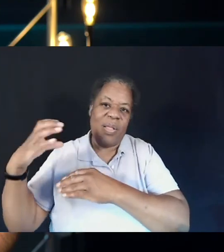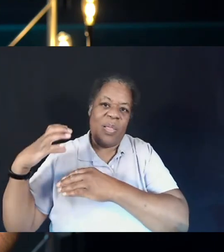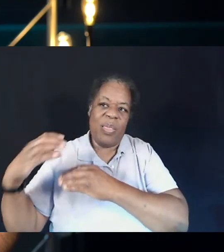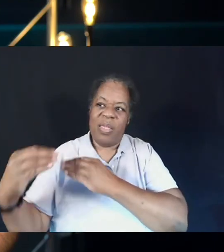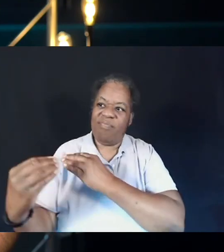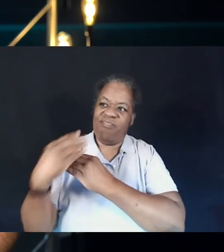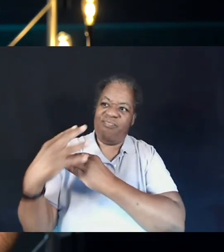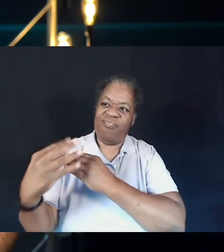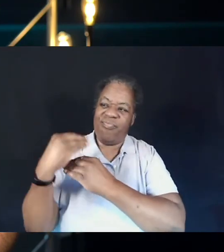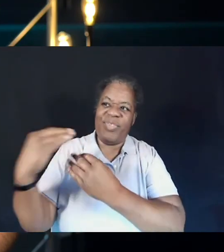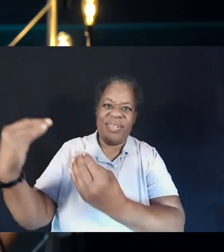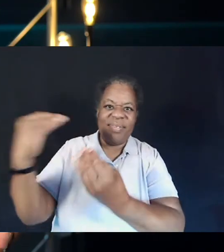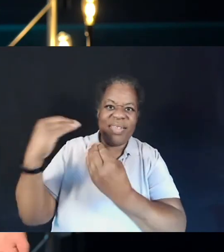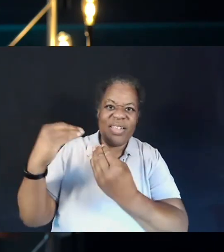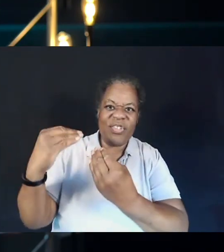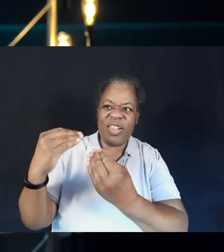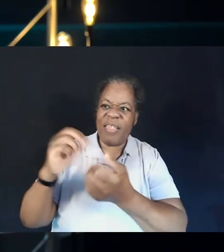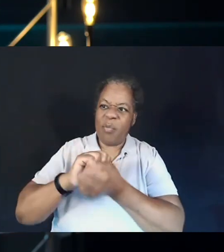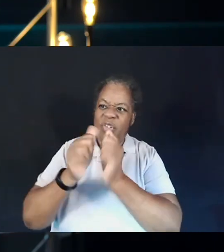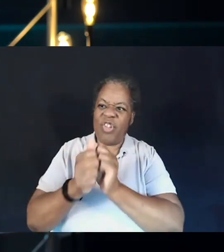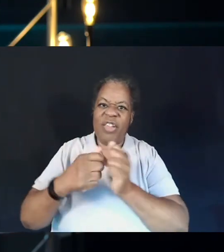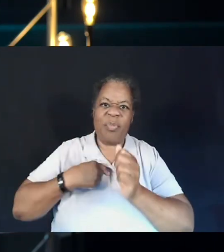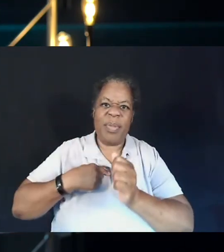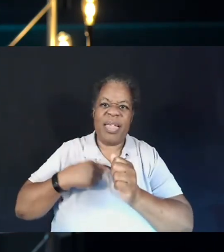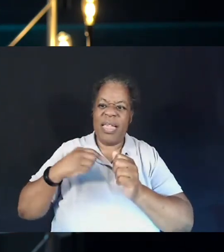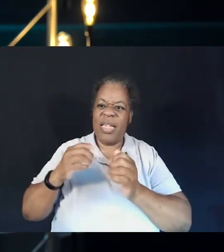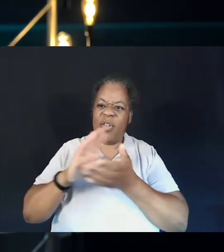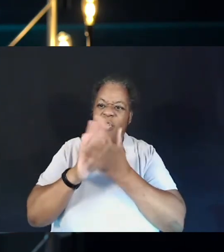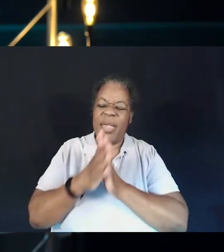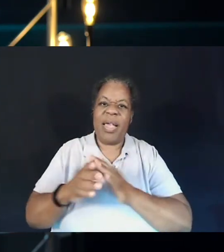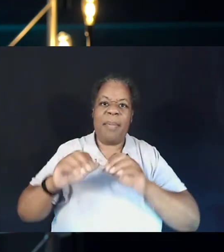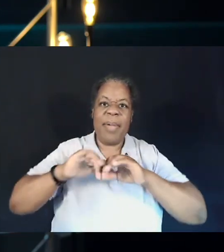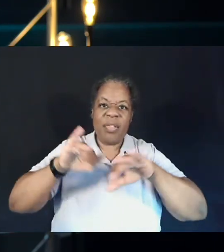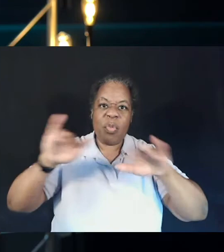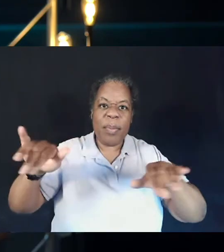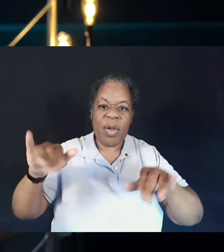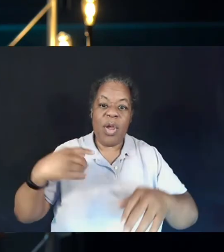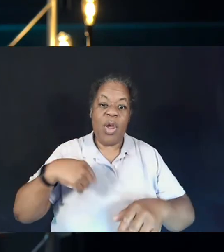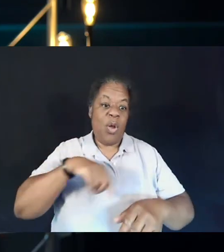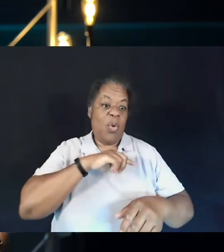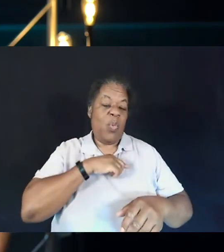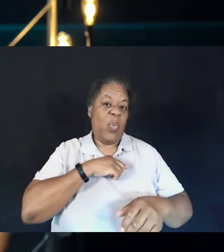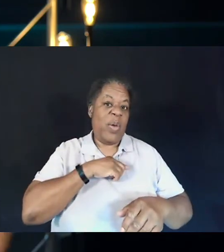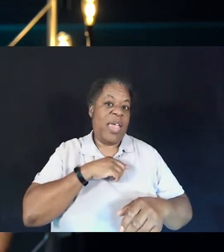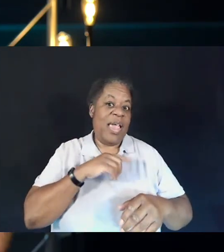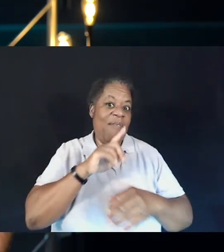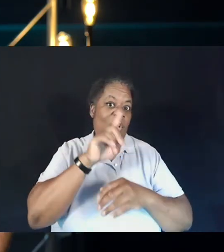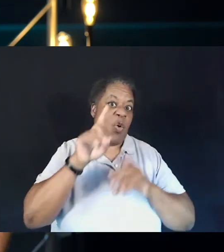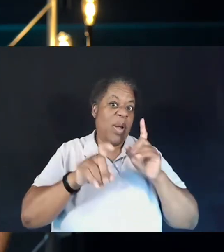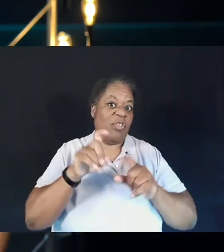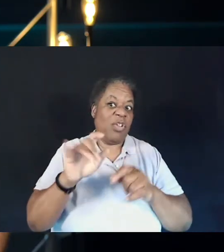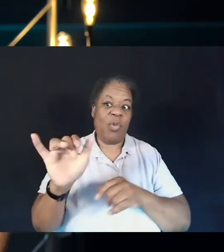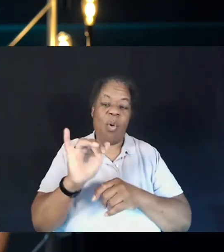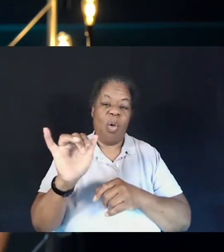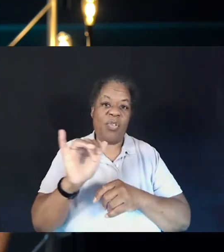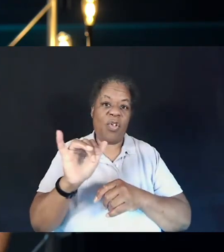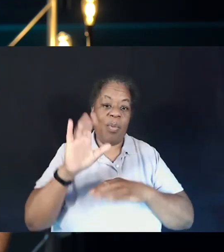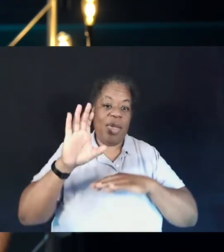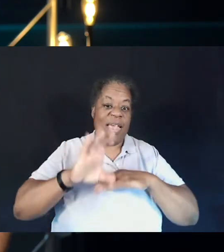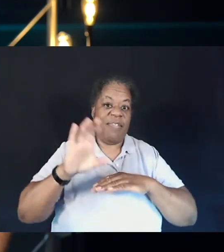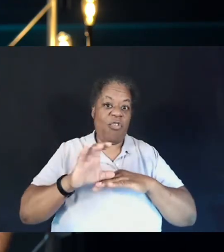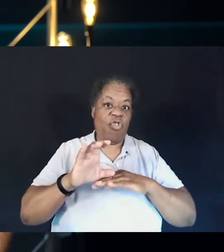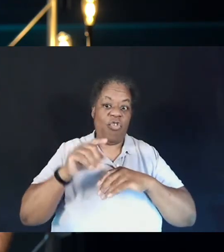swimmer. We have similar questions in front of us right now. So as a church, what we're going to do is we are going to spend the fall